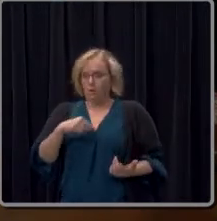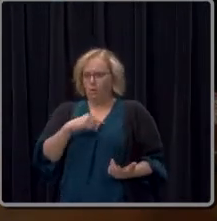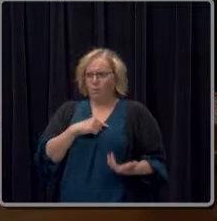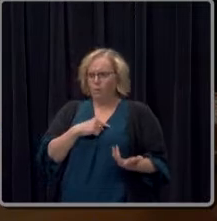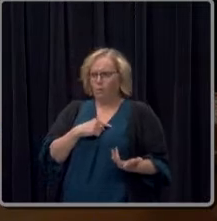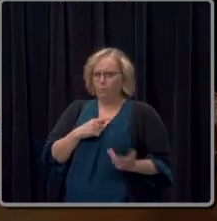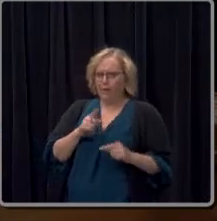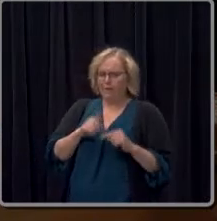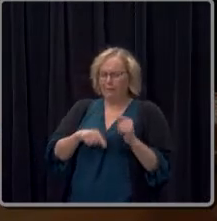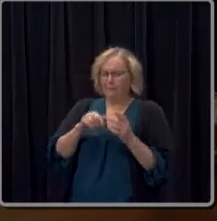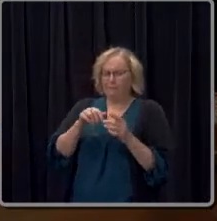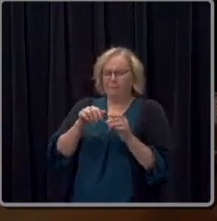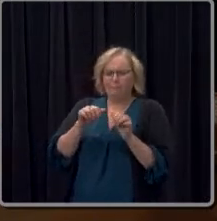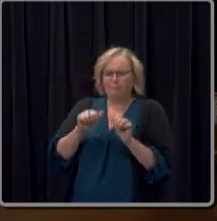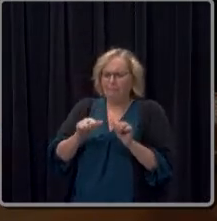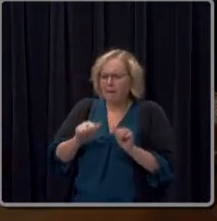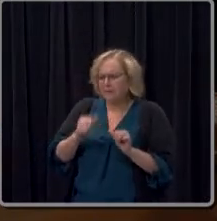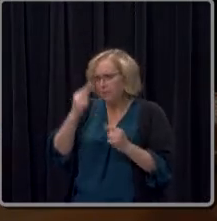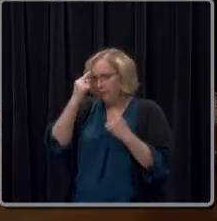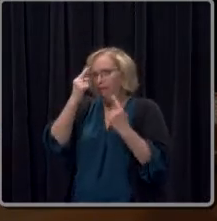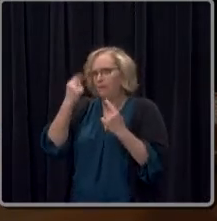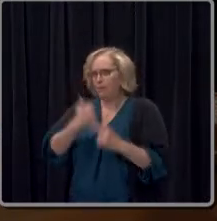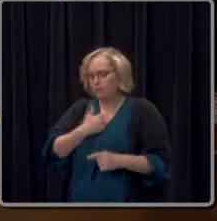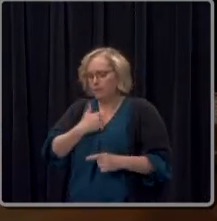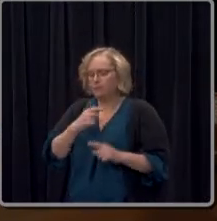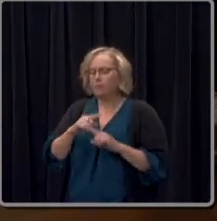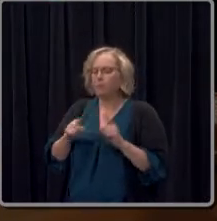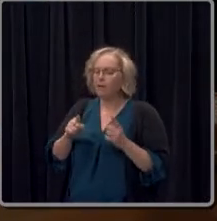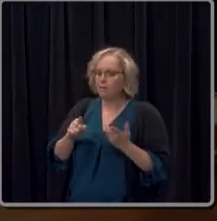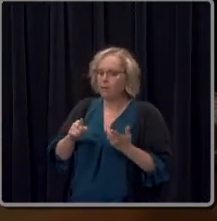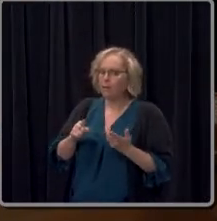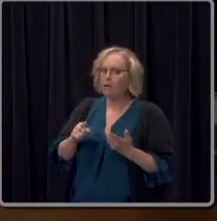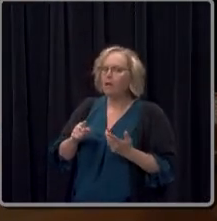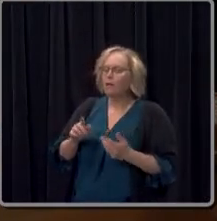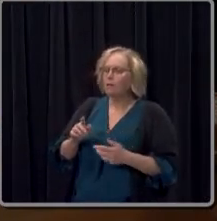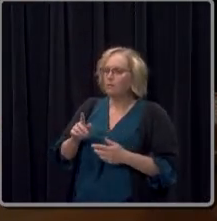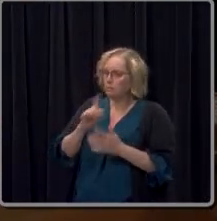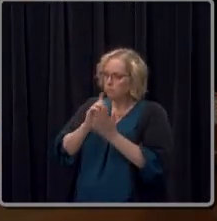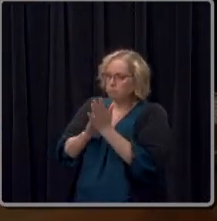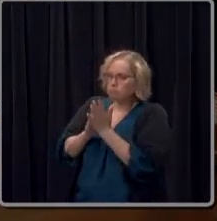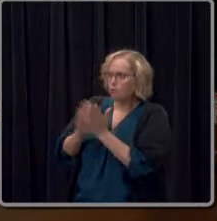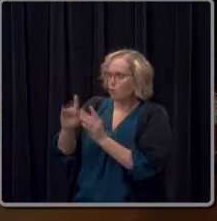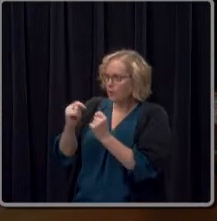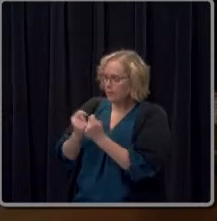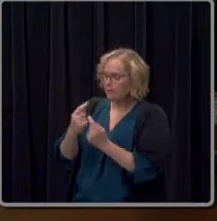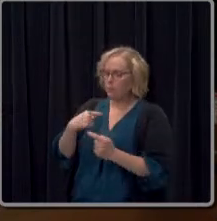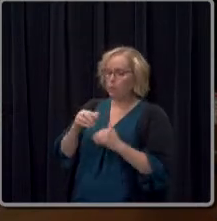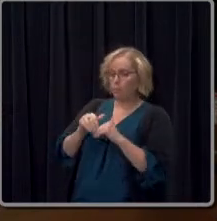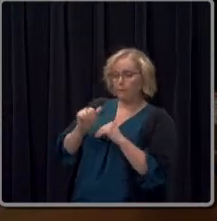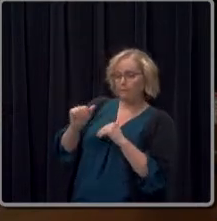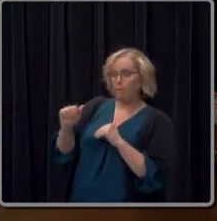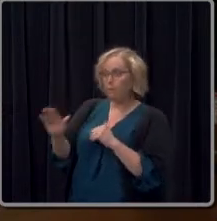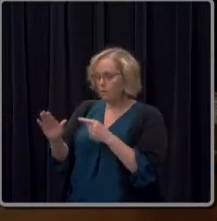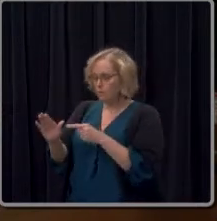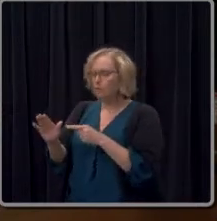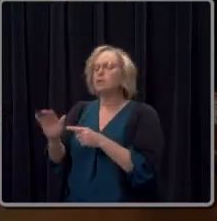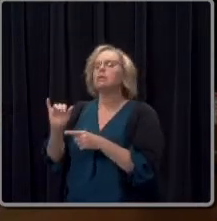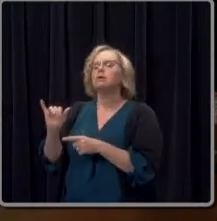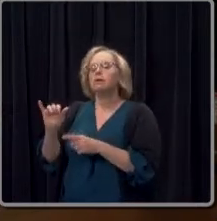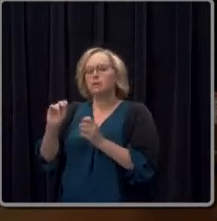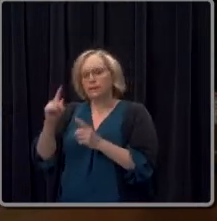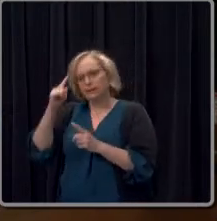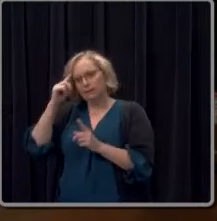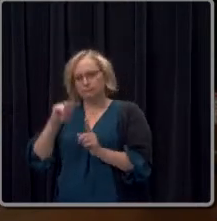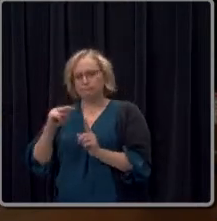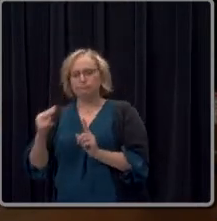thought about ourselves. But to your credit and your team, when we forwarded them, you said, well, okay, let's think about this differently, right?